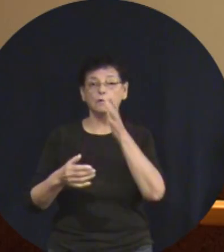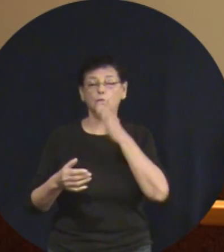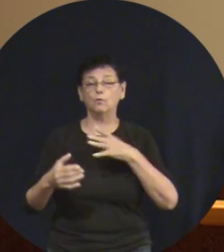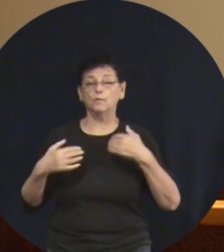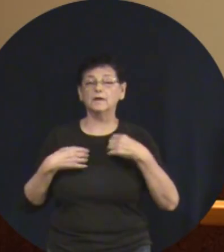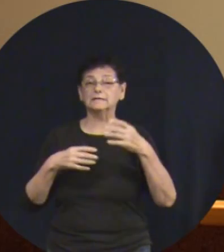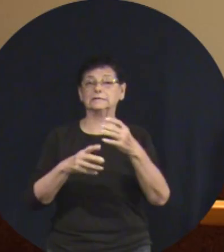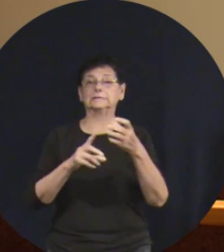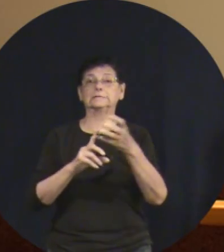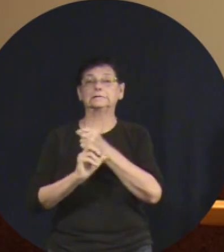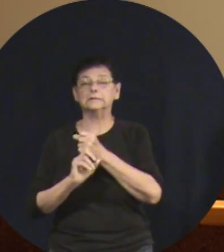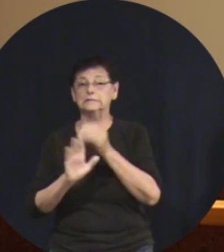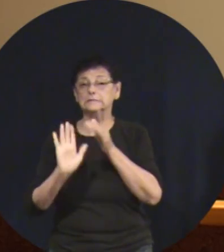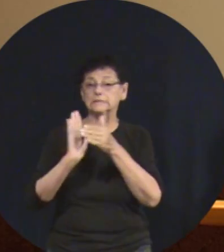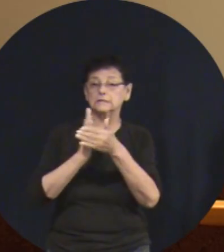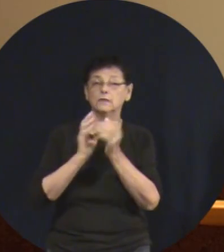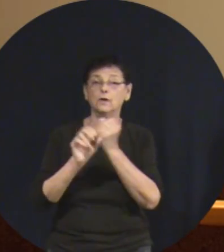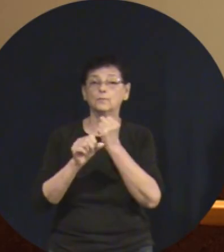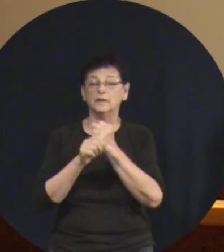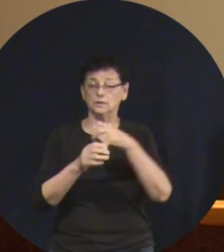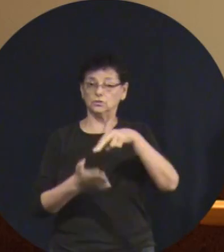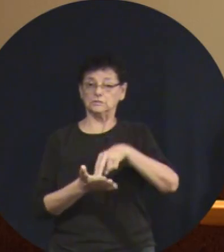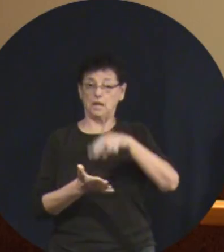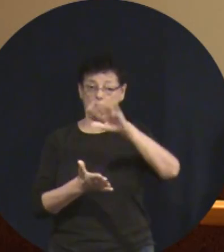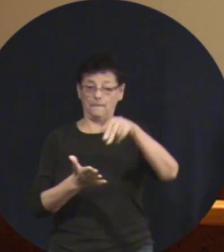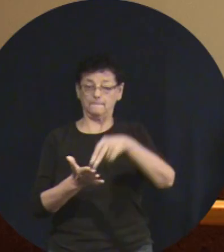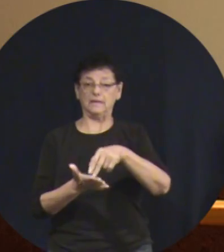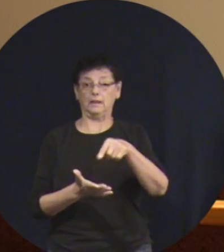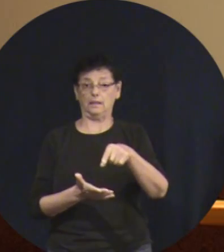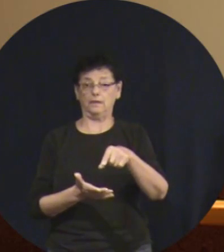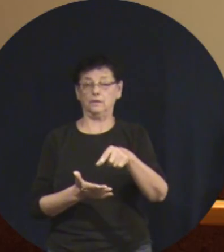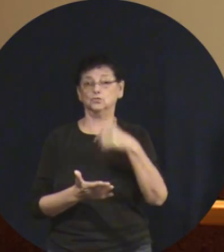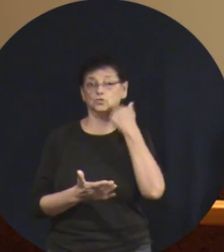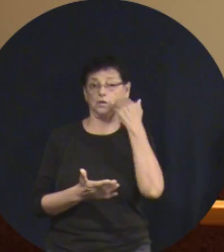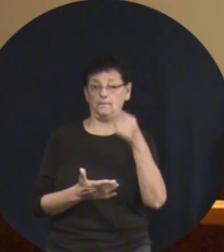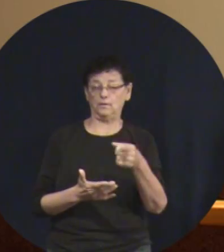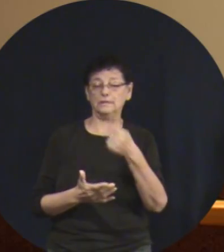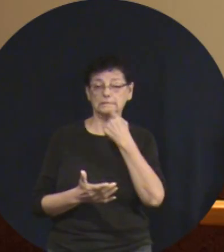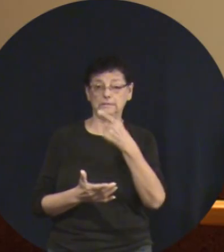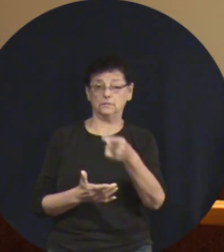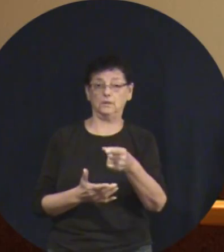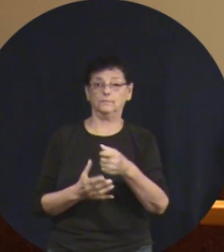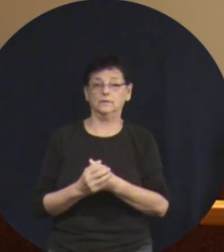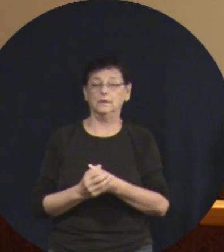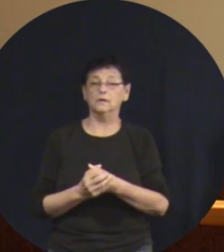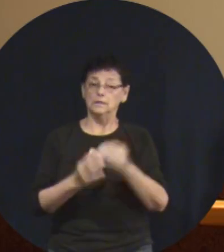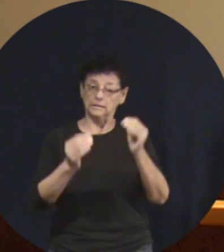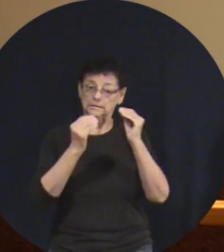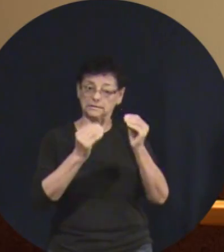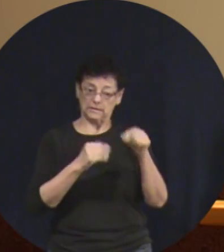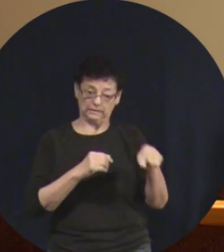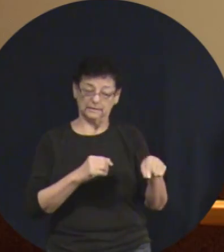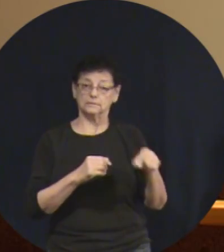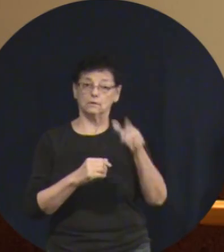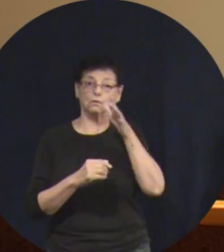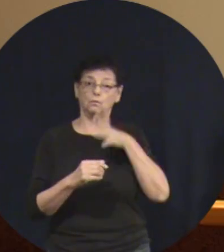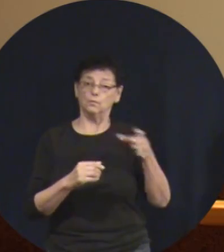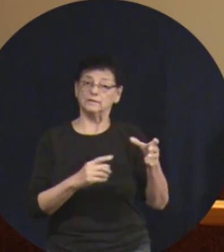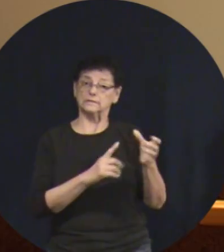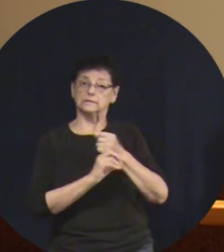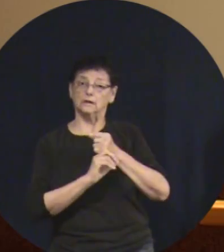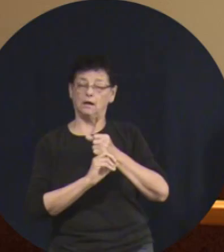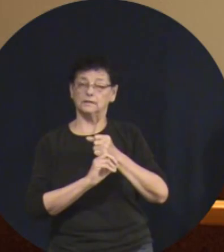who had been caught in adultery and made her stand in the middle. They said to him, "Teacher, this woman